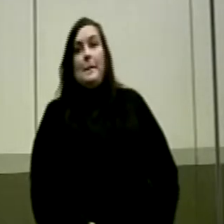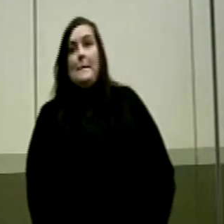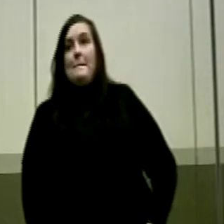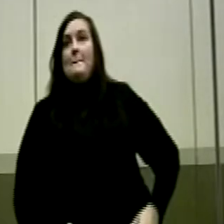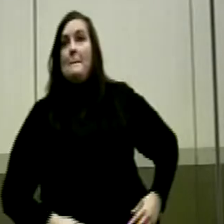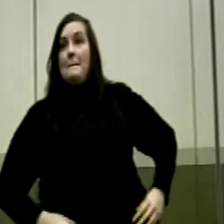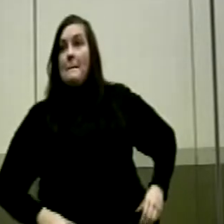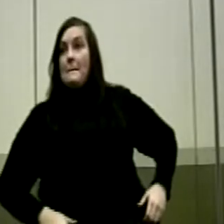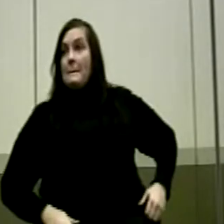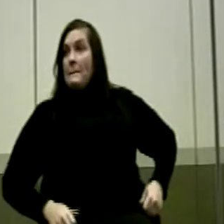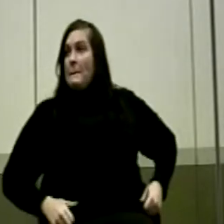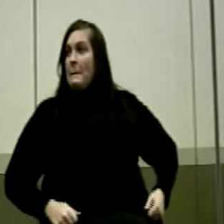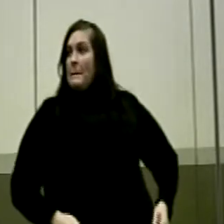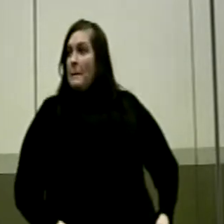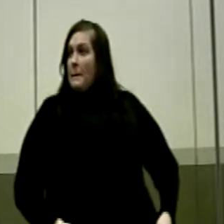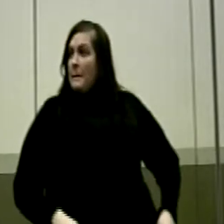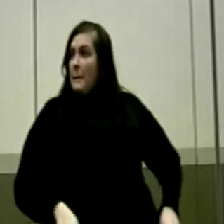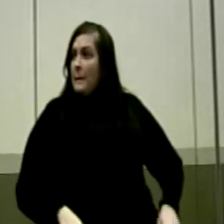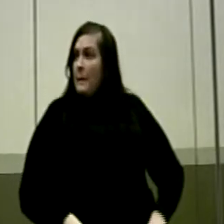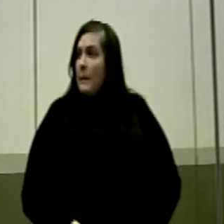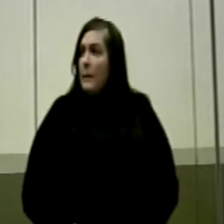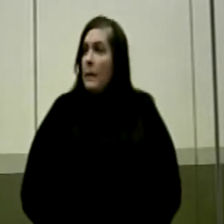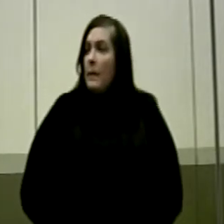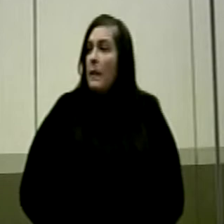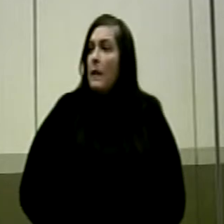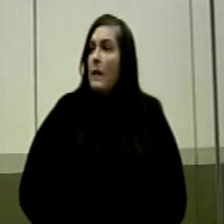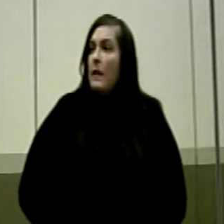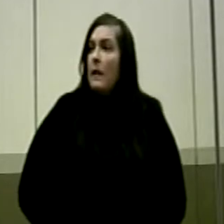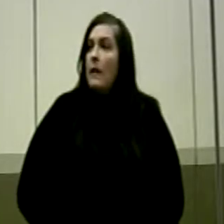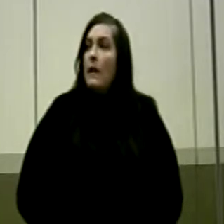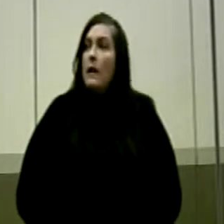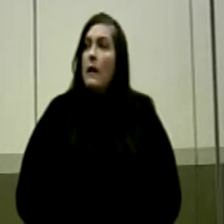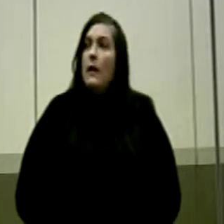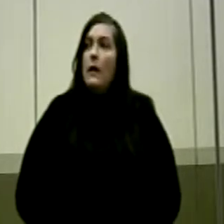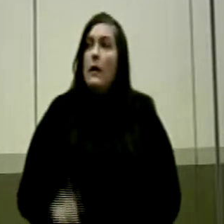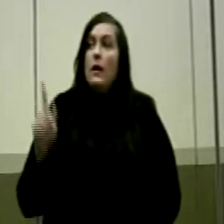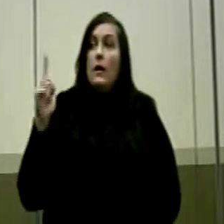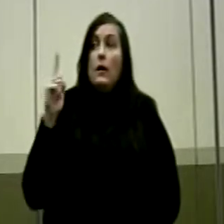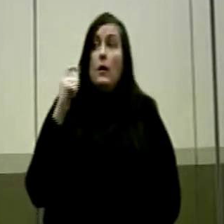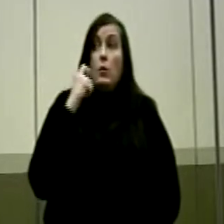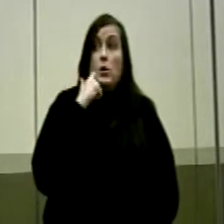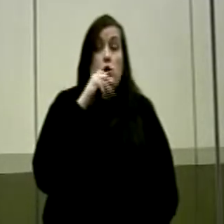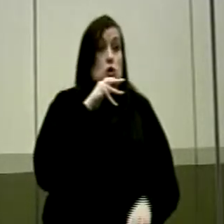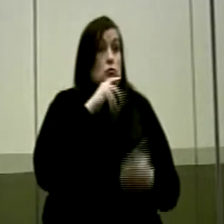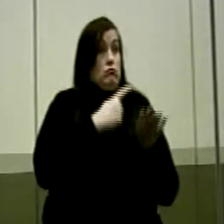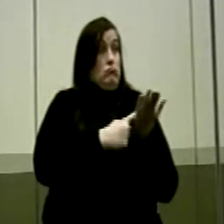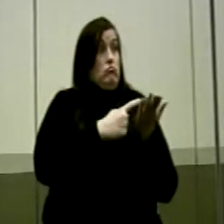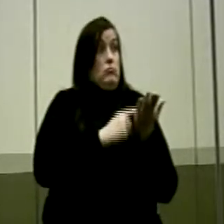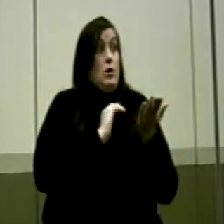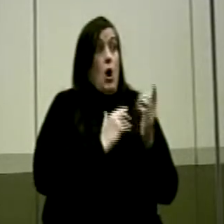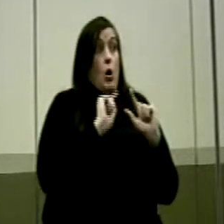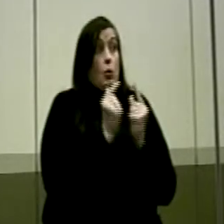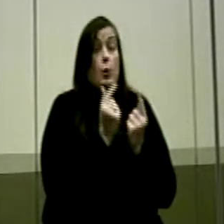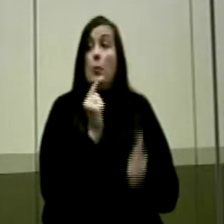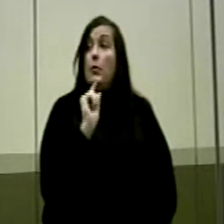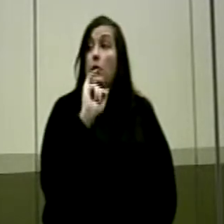Yeah, over here. We were just talking in our group about, Jennifer and I work with